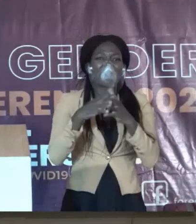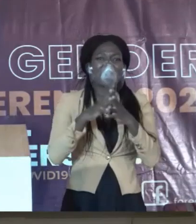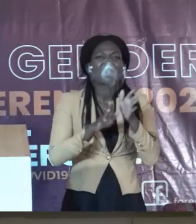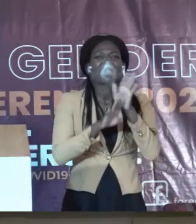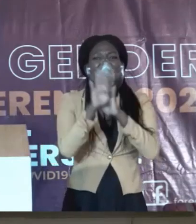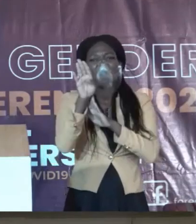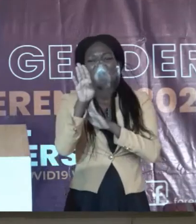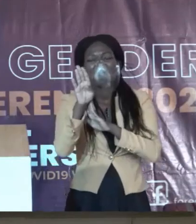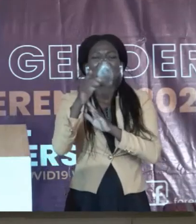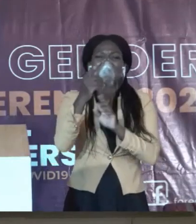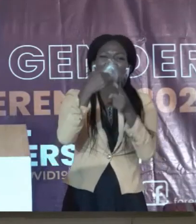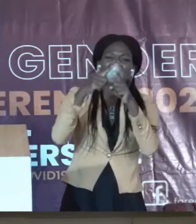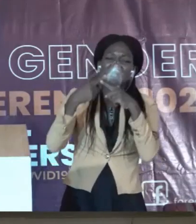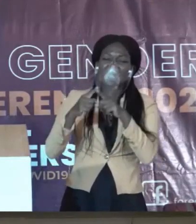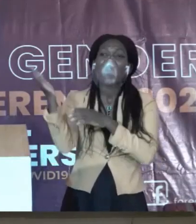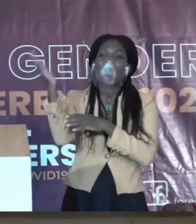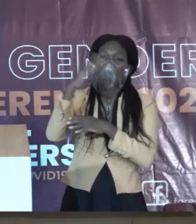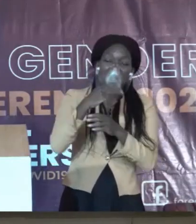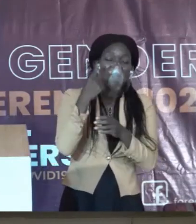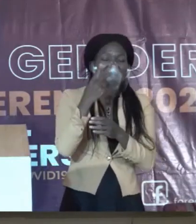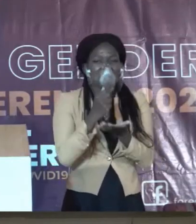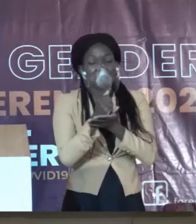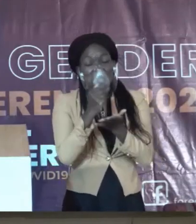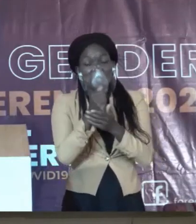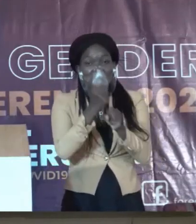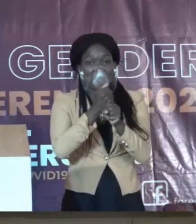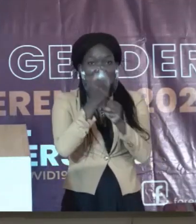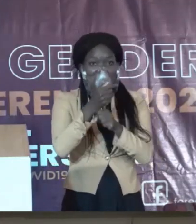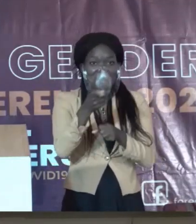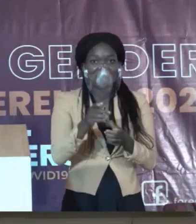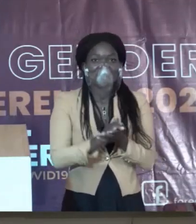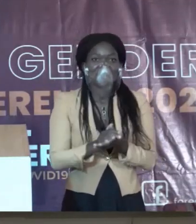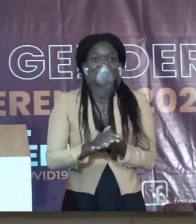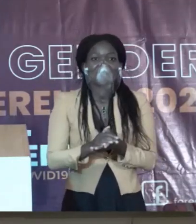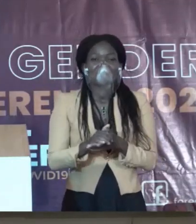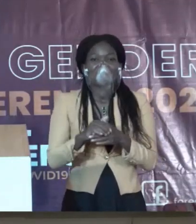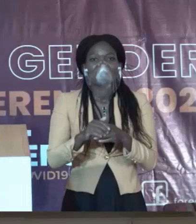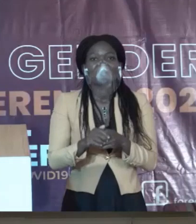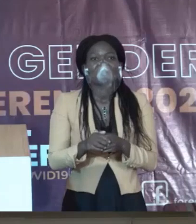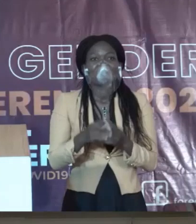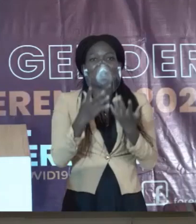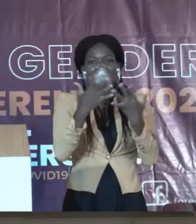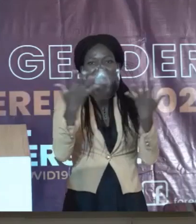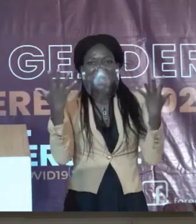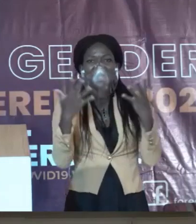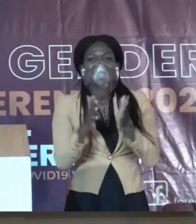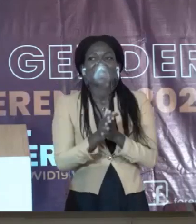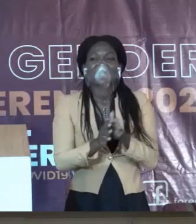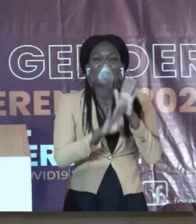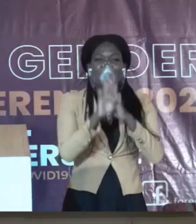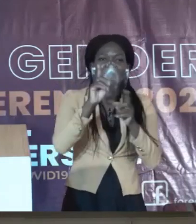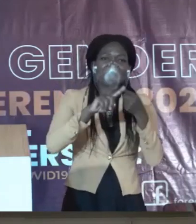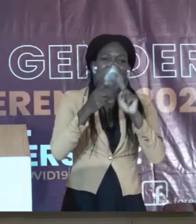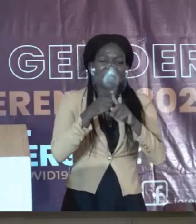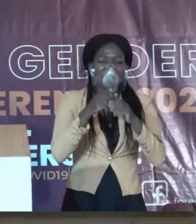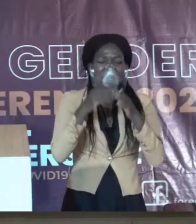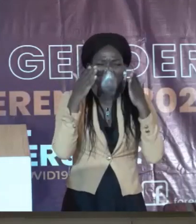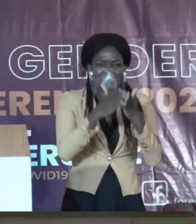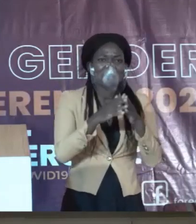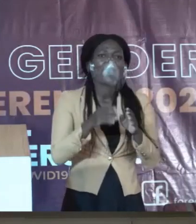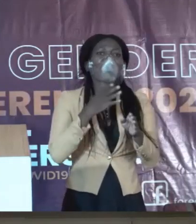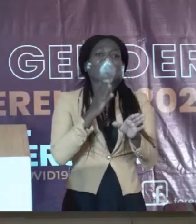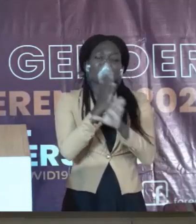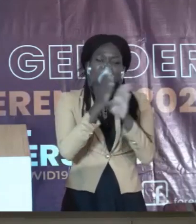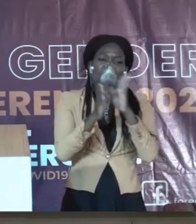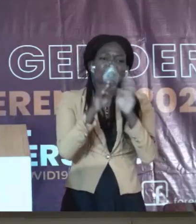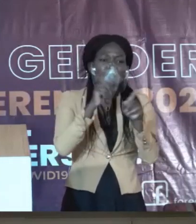some development partners that are focusing on building back better and realizing that the